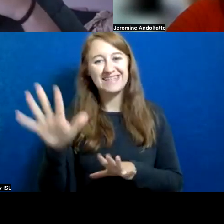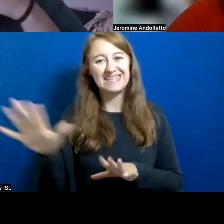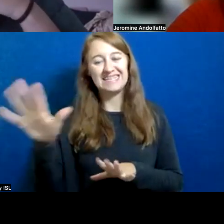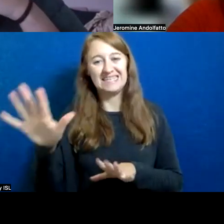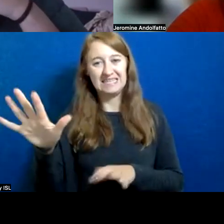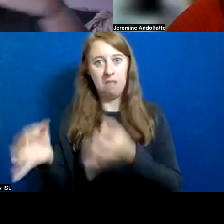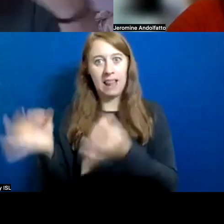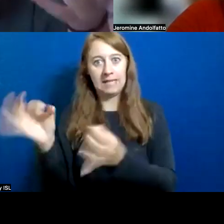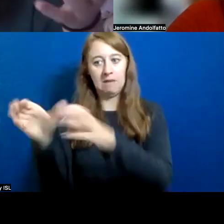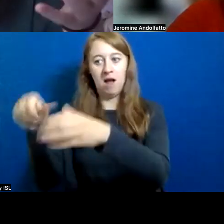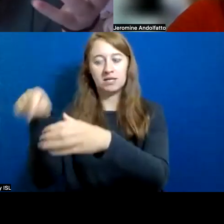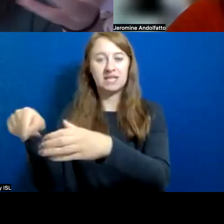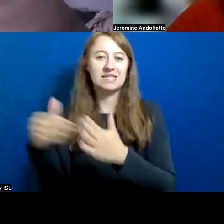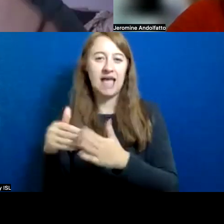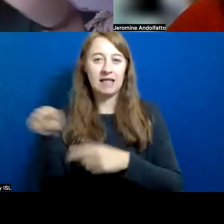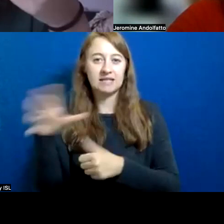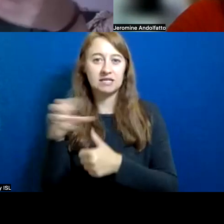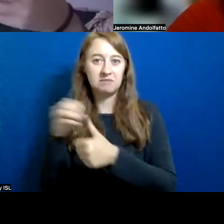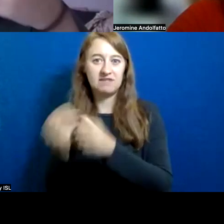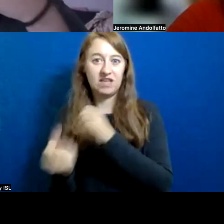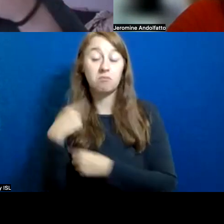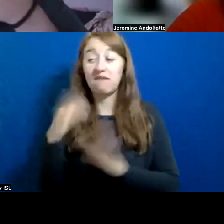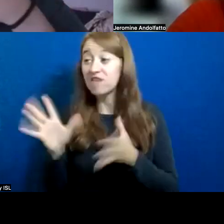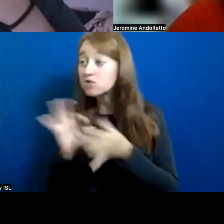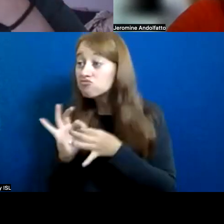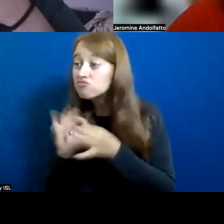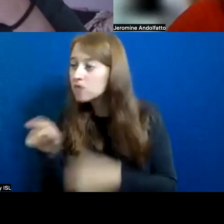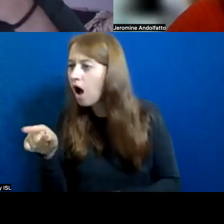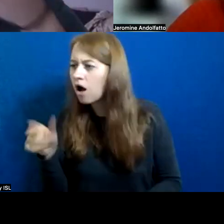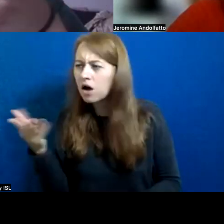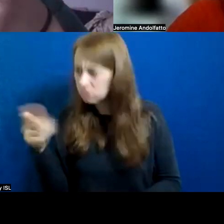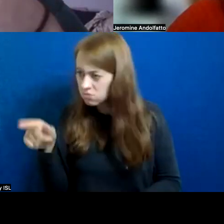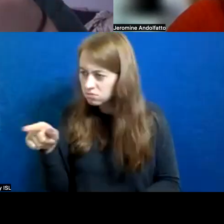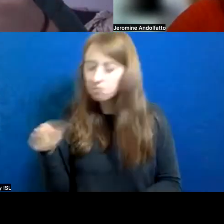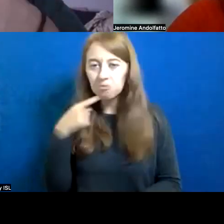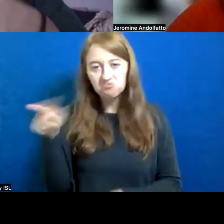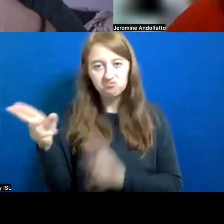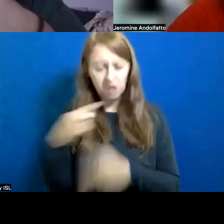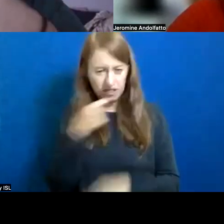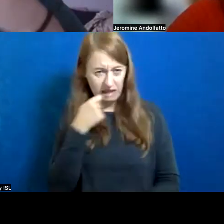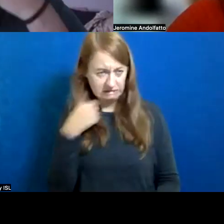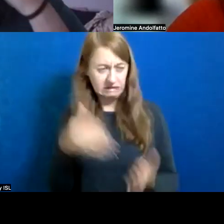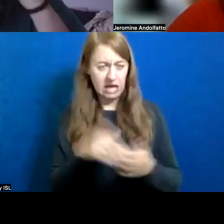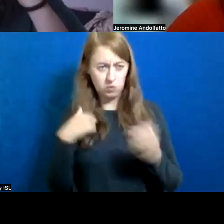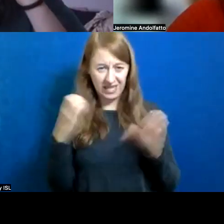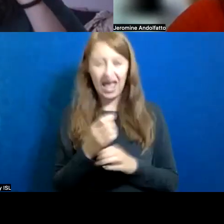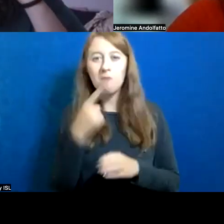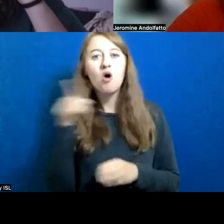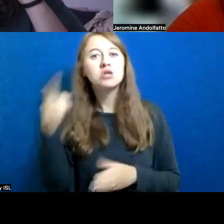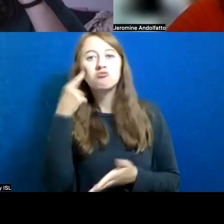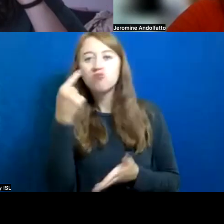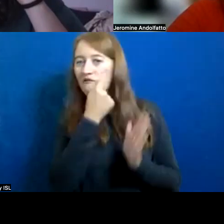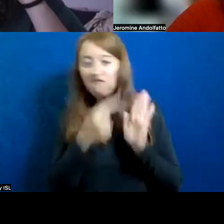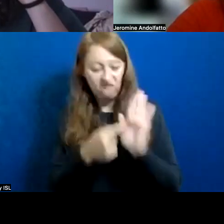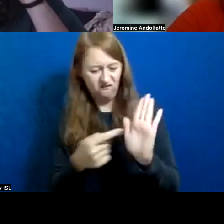them. I mean, I've engaged with them and they say that they care about this issue, but in the last two elections, like the proof was not there. They just don't